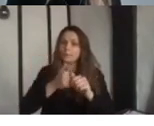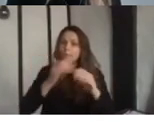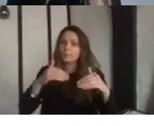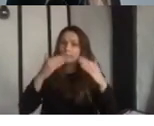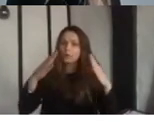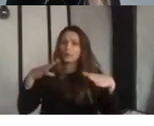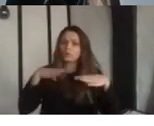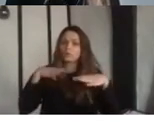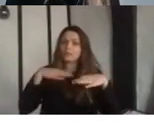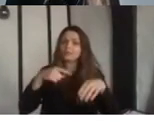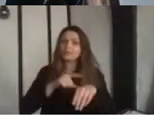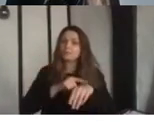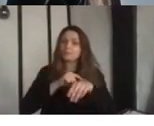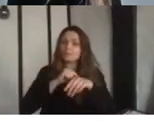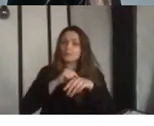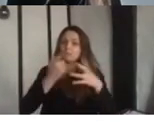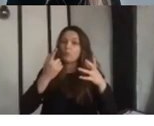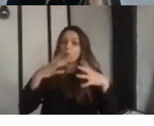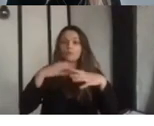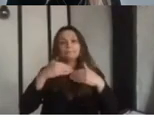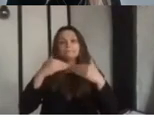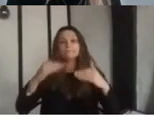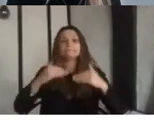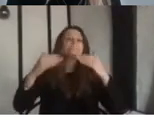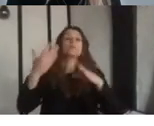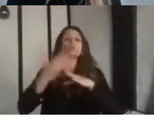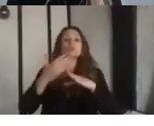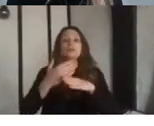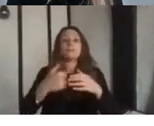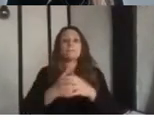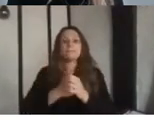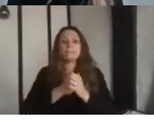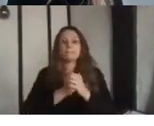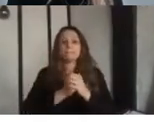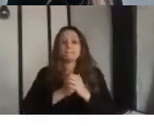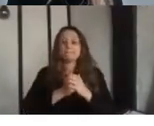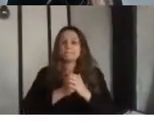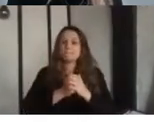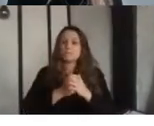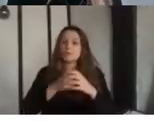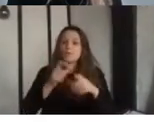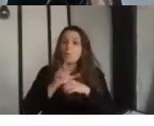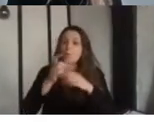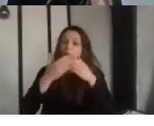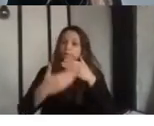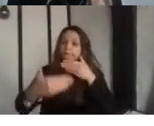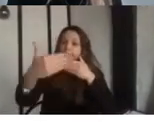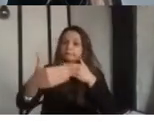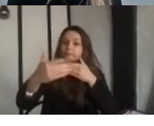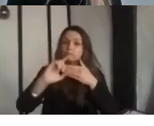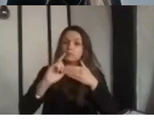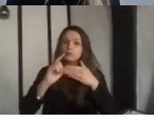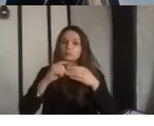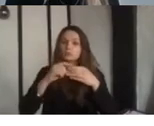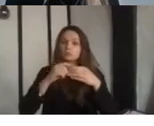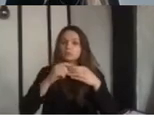apprenticeships, or even into the world of work, into a career. So the length of the course is